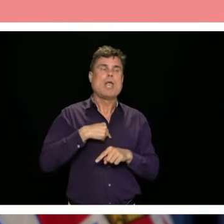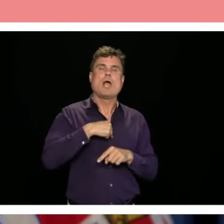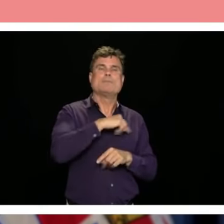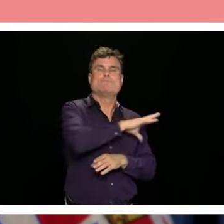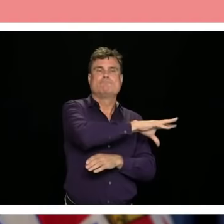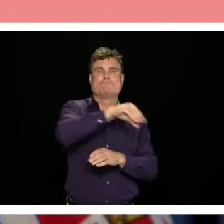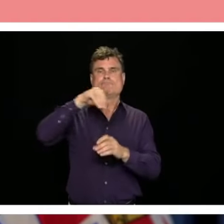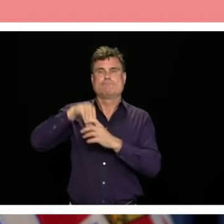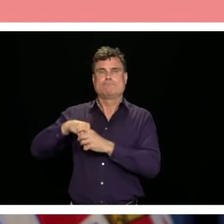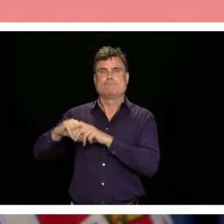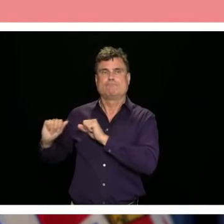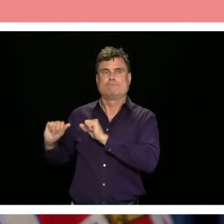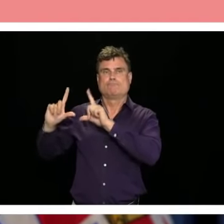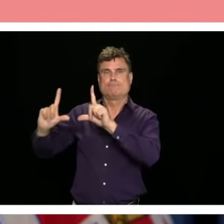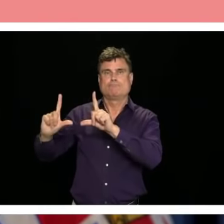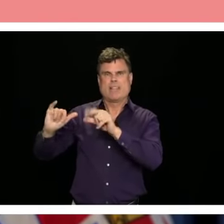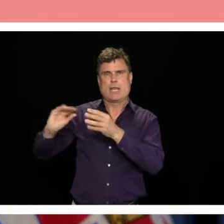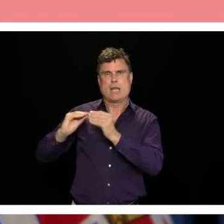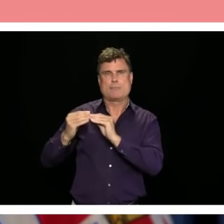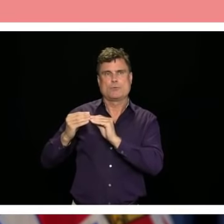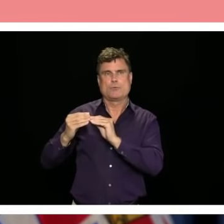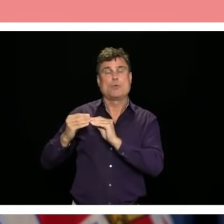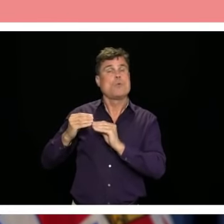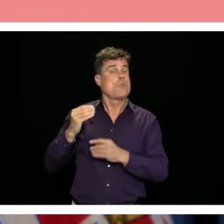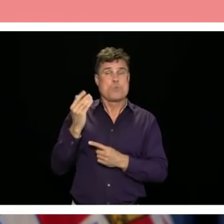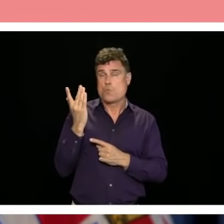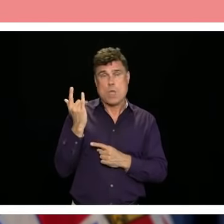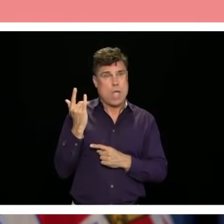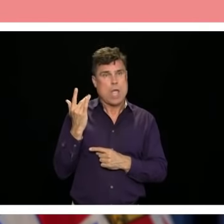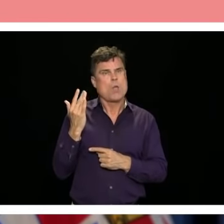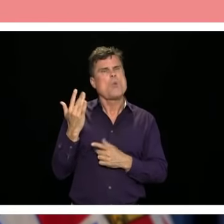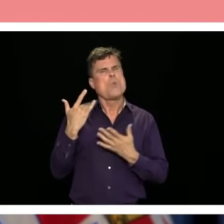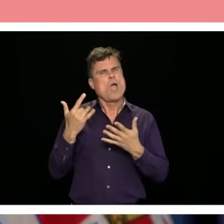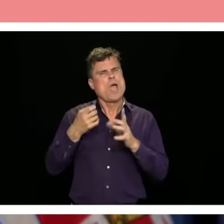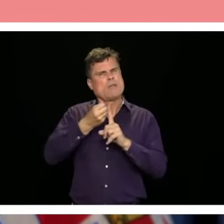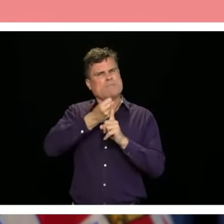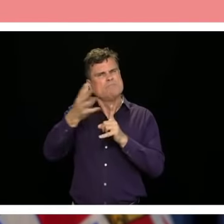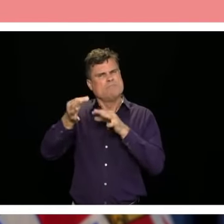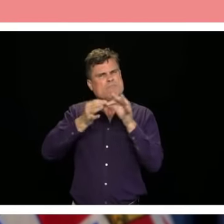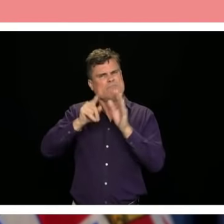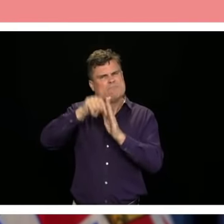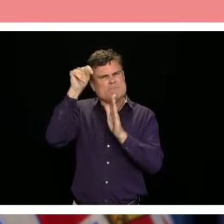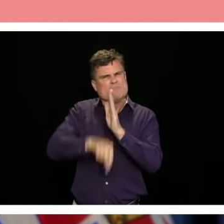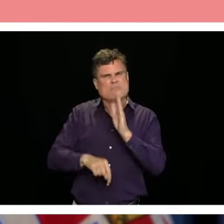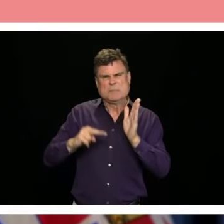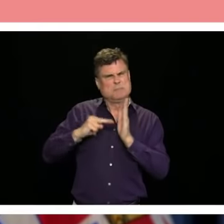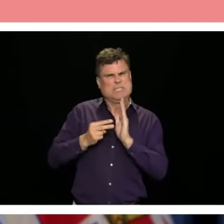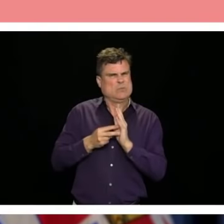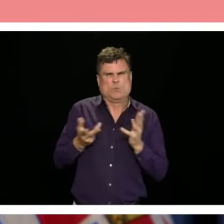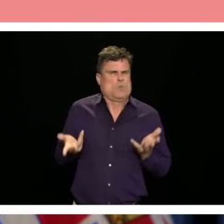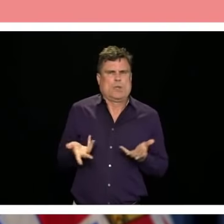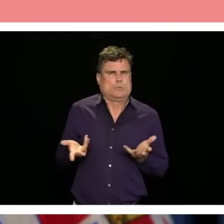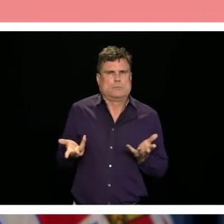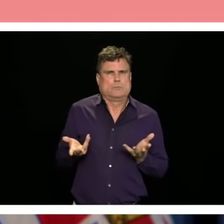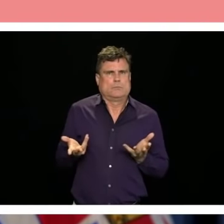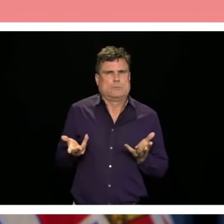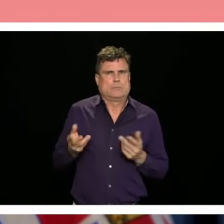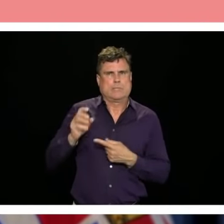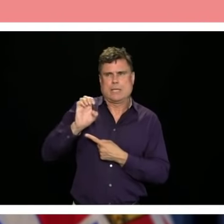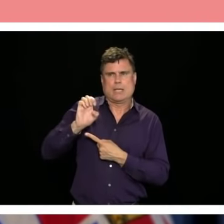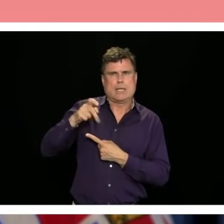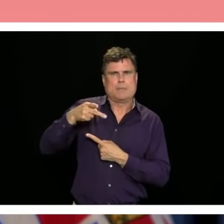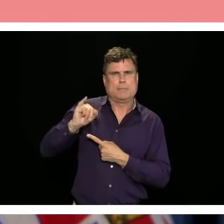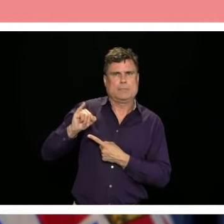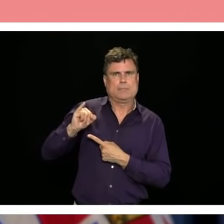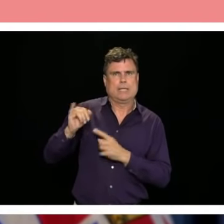Okay. Yes, absolutely. So there are 4 what we call epidemiologically linked cases in